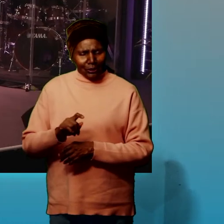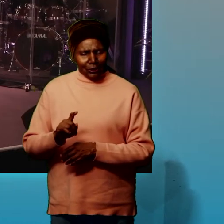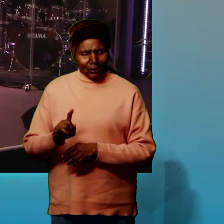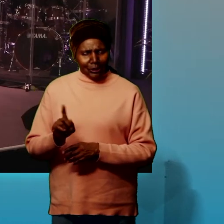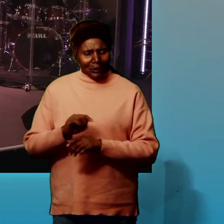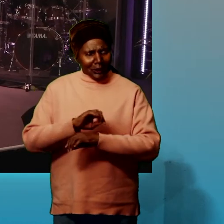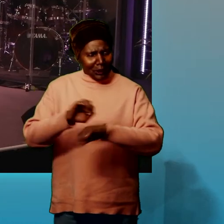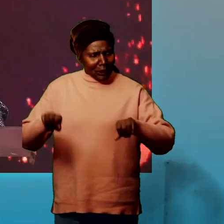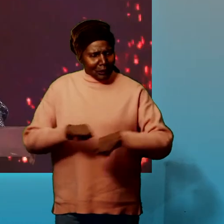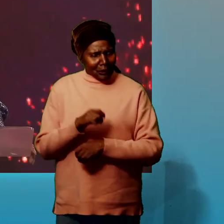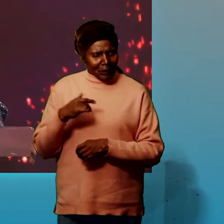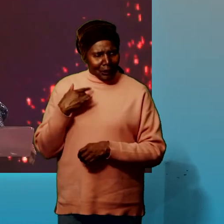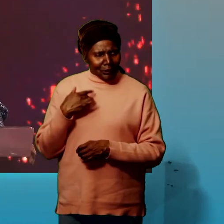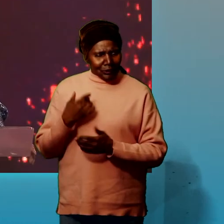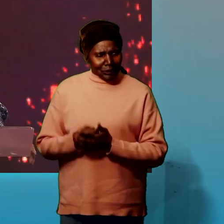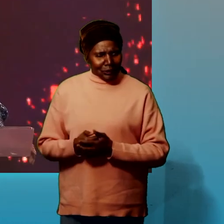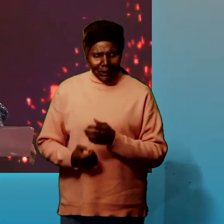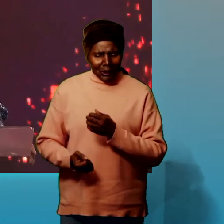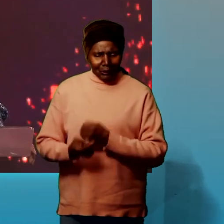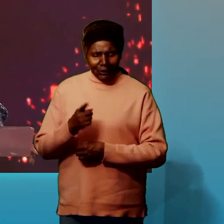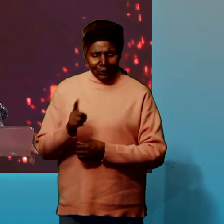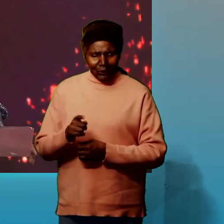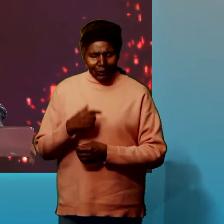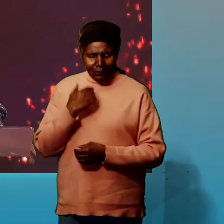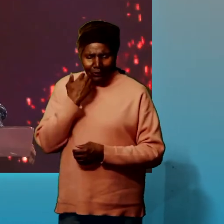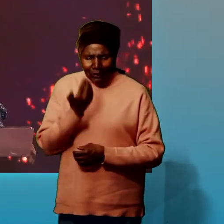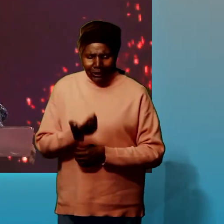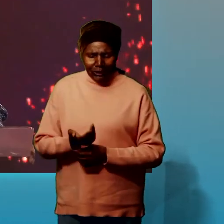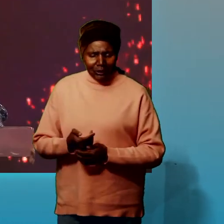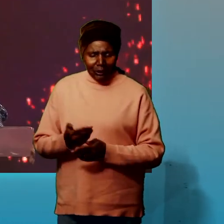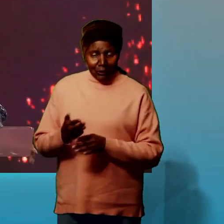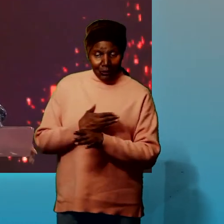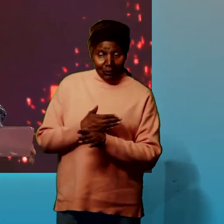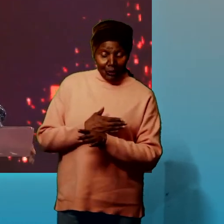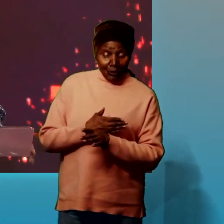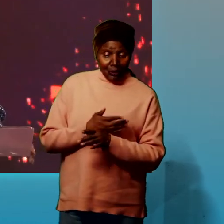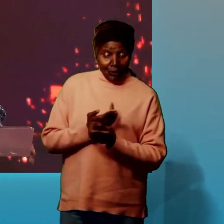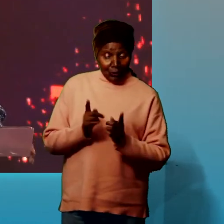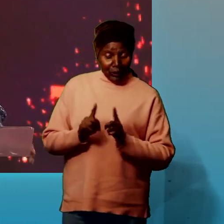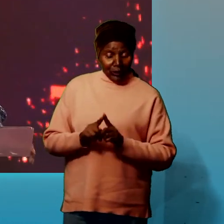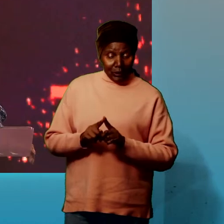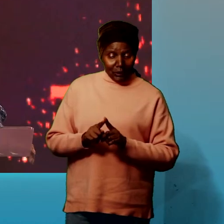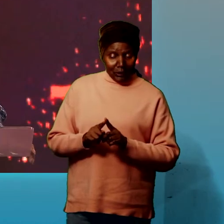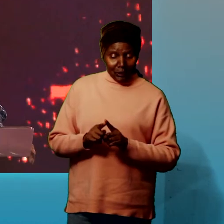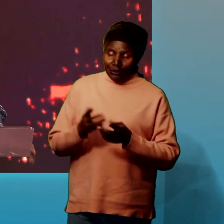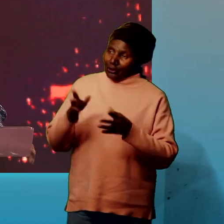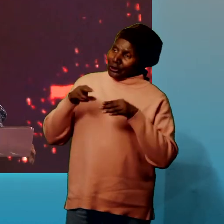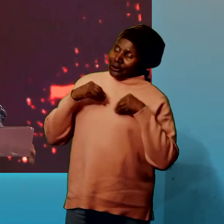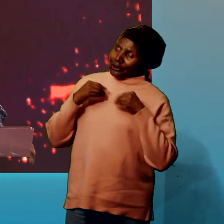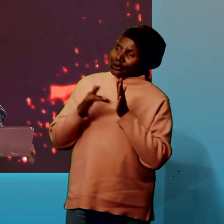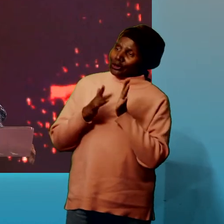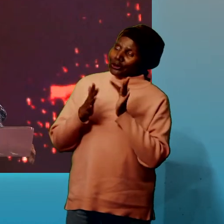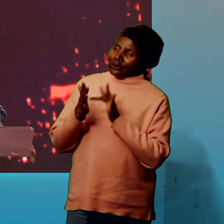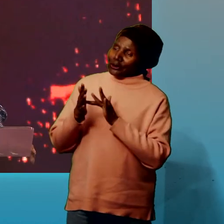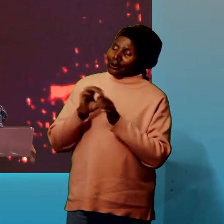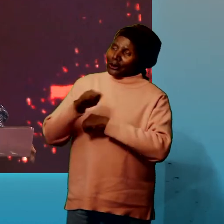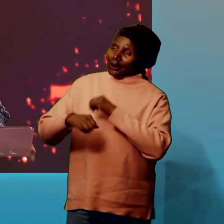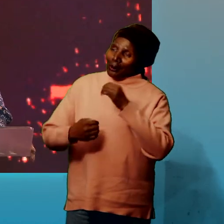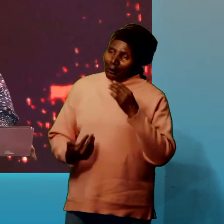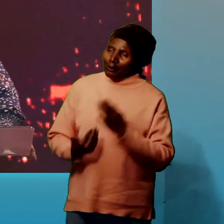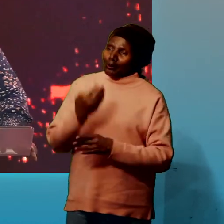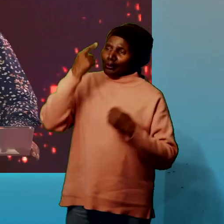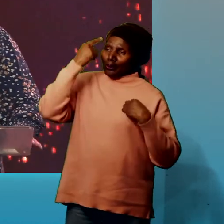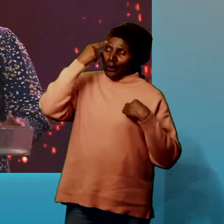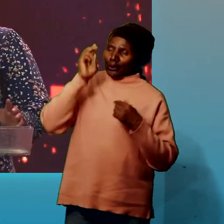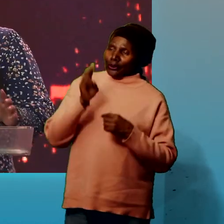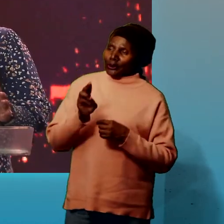lives? What took place days before we became born again? What